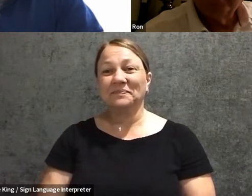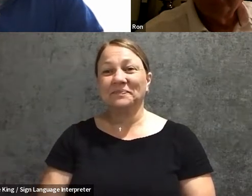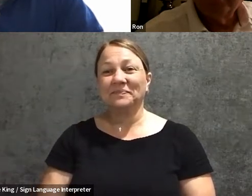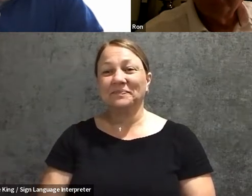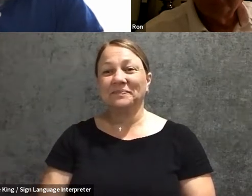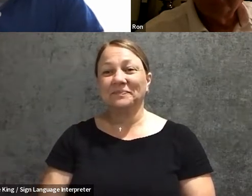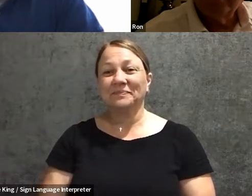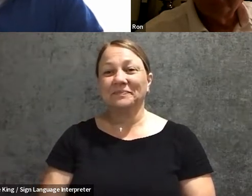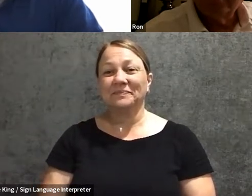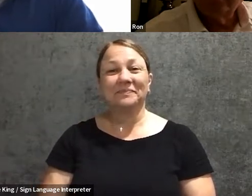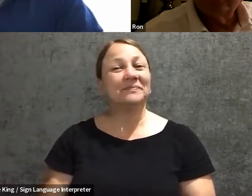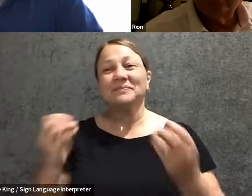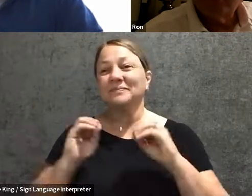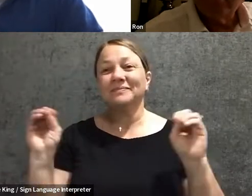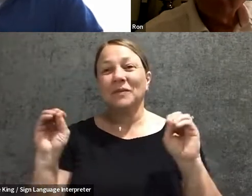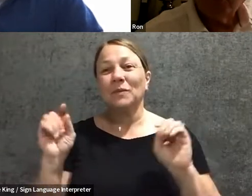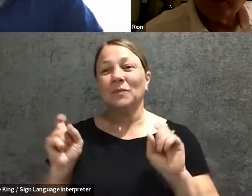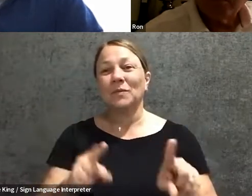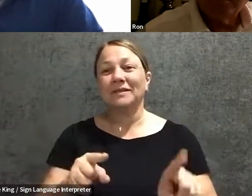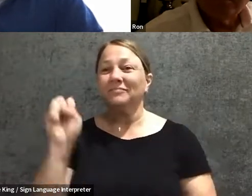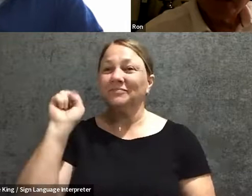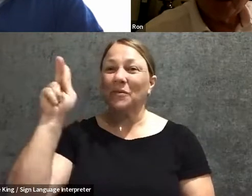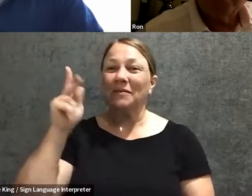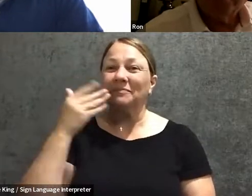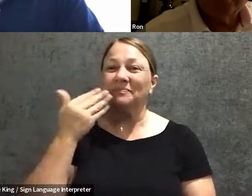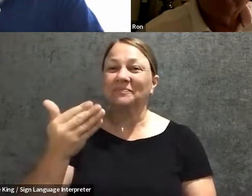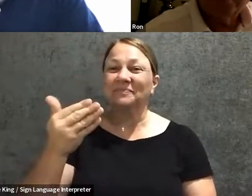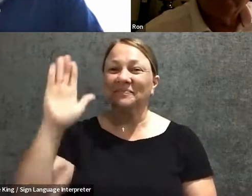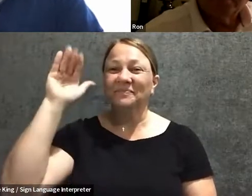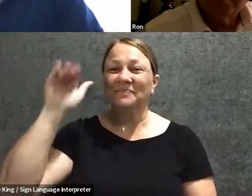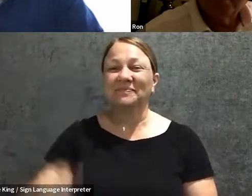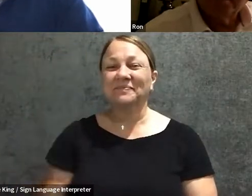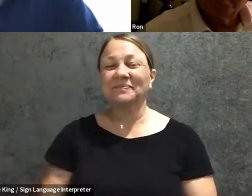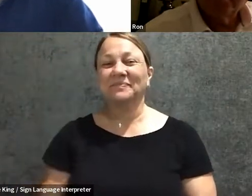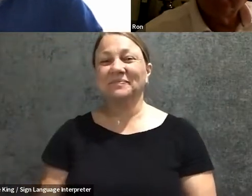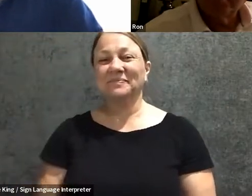Yeah, no questions. Okay, great. Take care. Thanks, everybody.